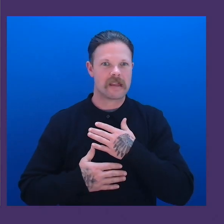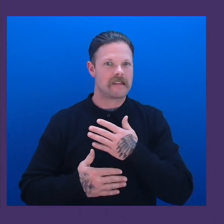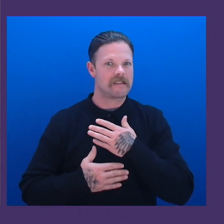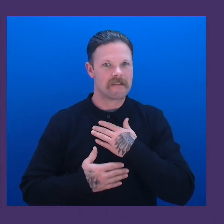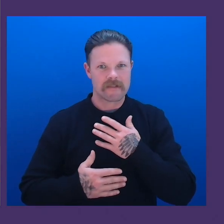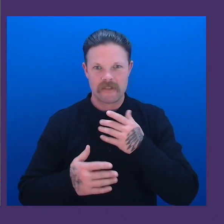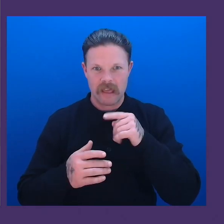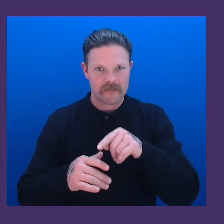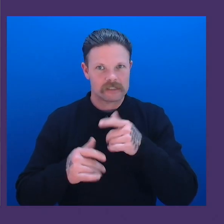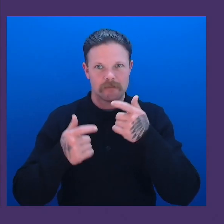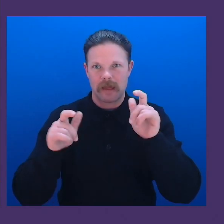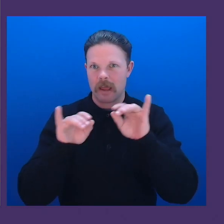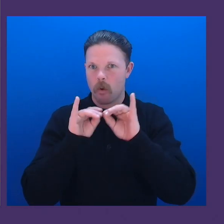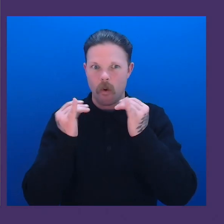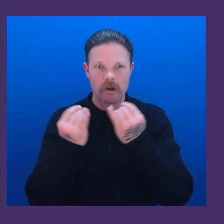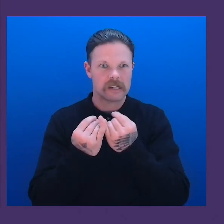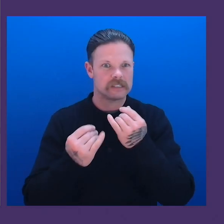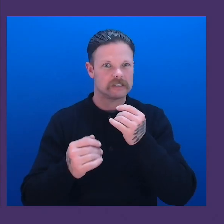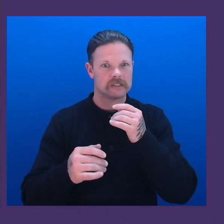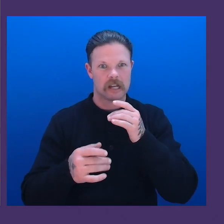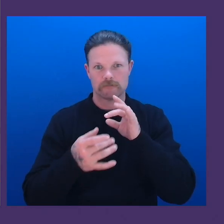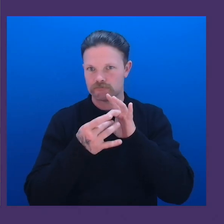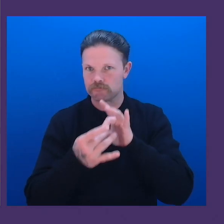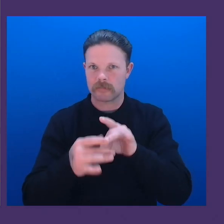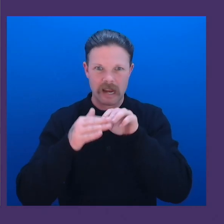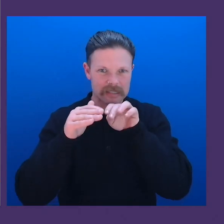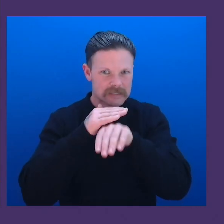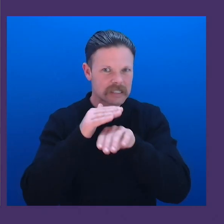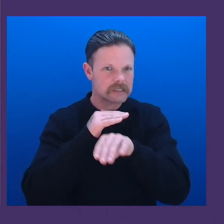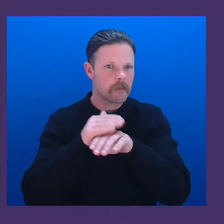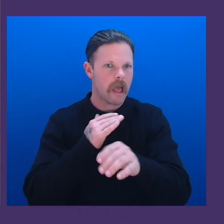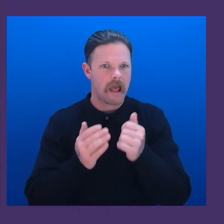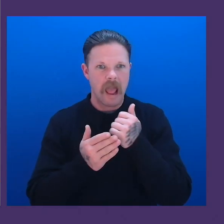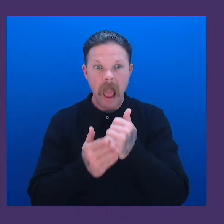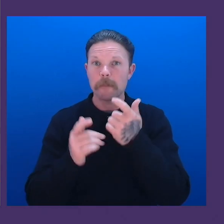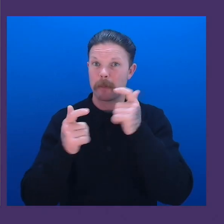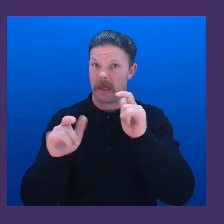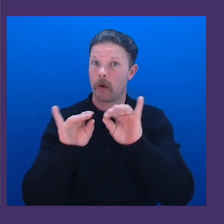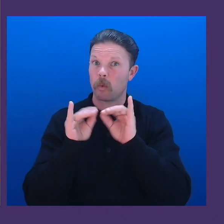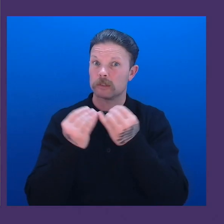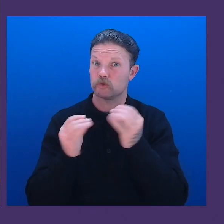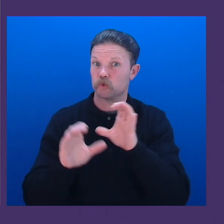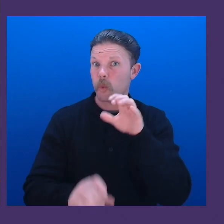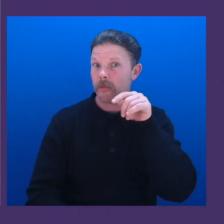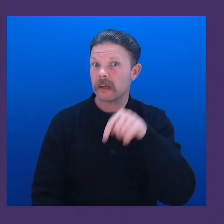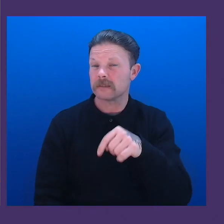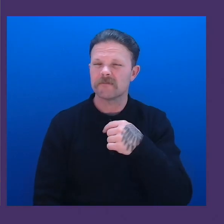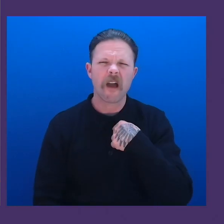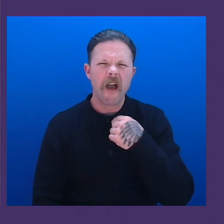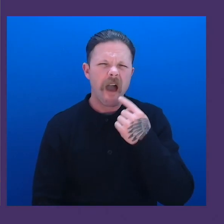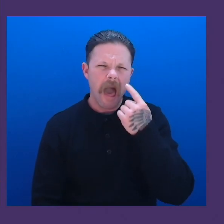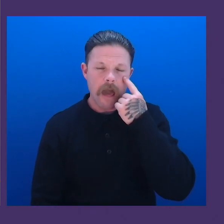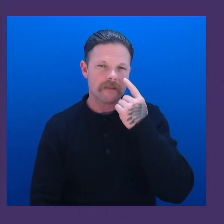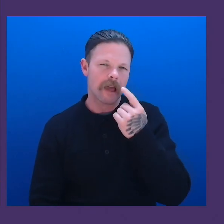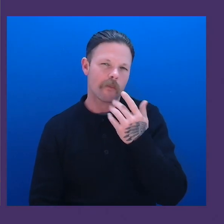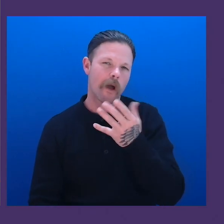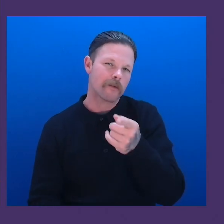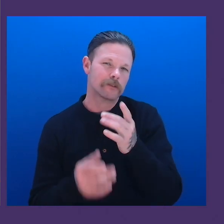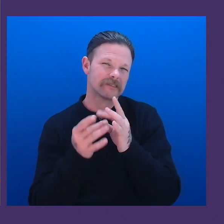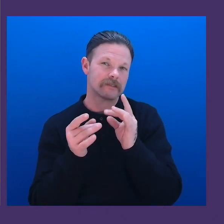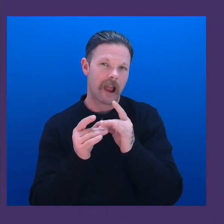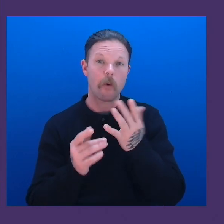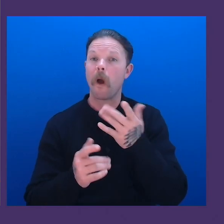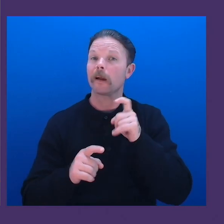big organizations do this. And I think kind of what you're saying needs to be done